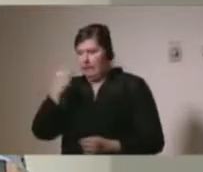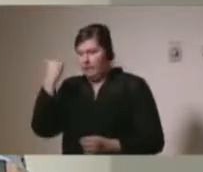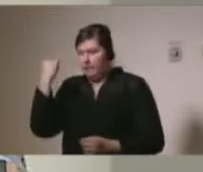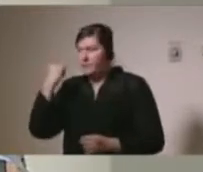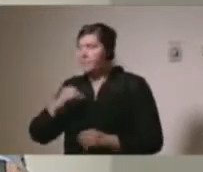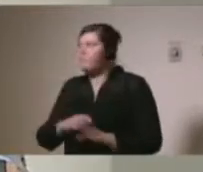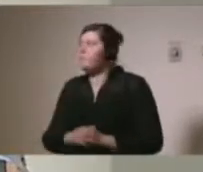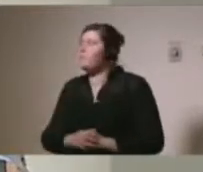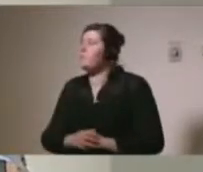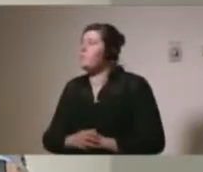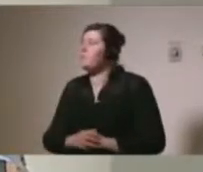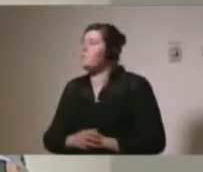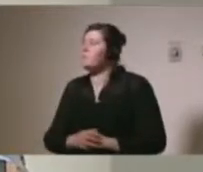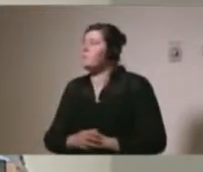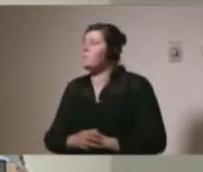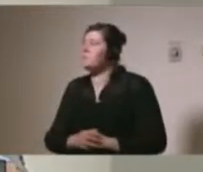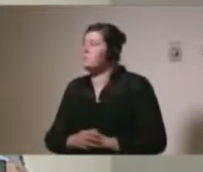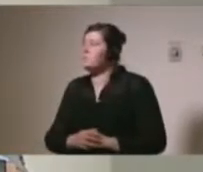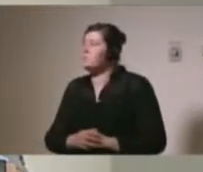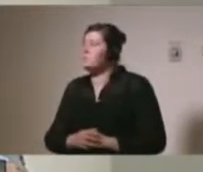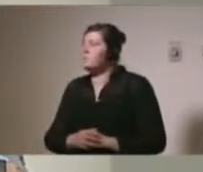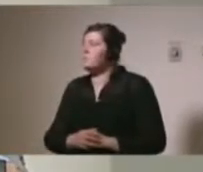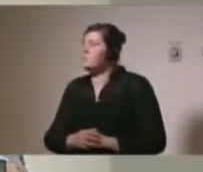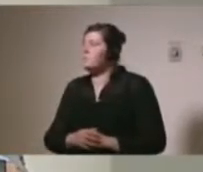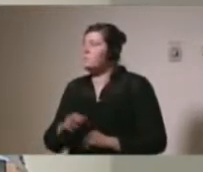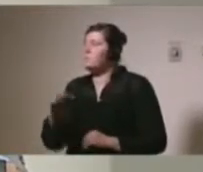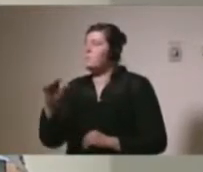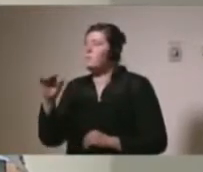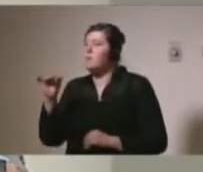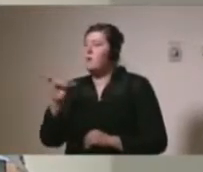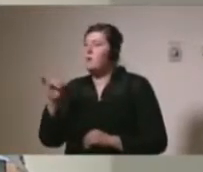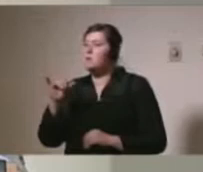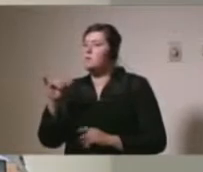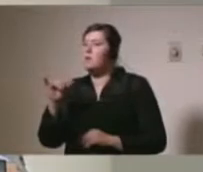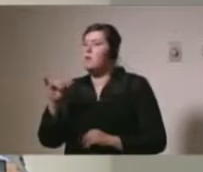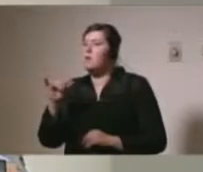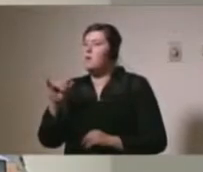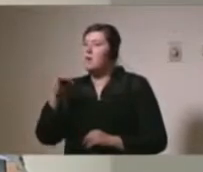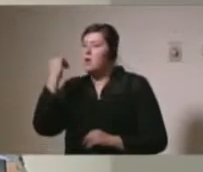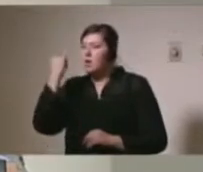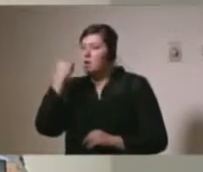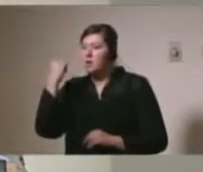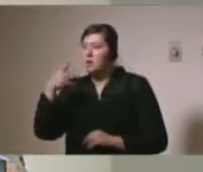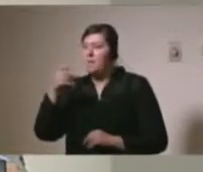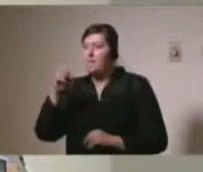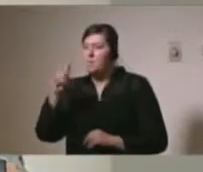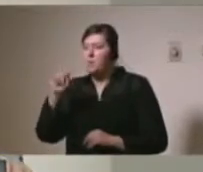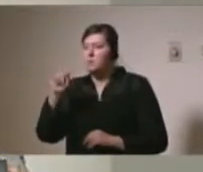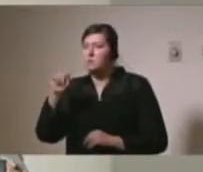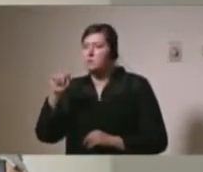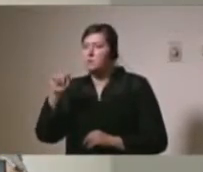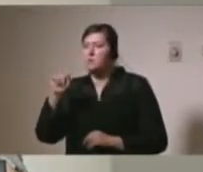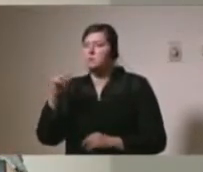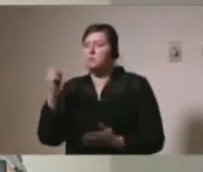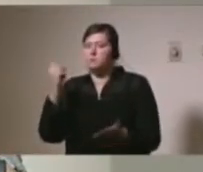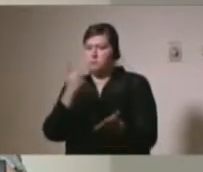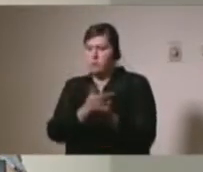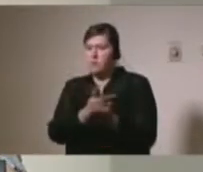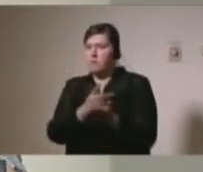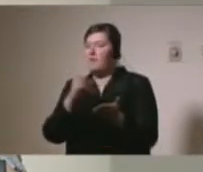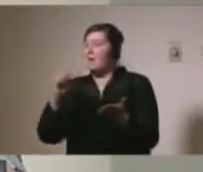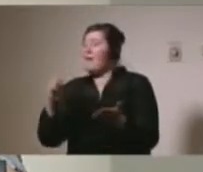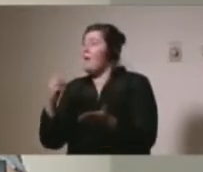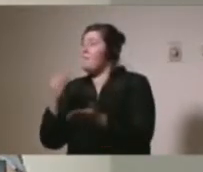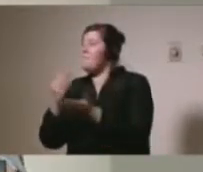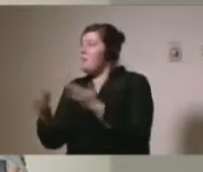Italy Post was authorized to buy the Mediagiorno Bank, and